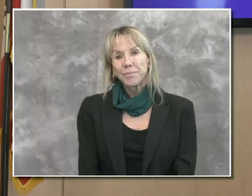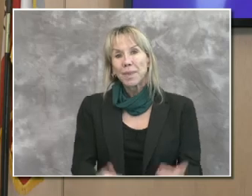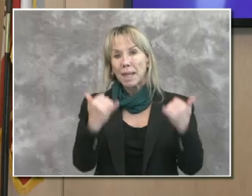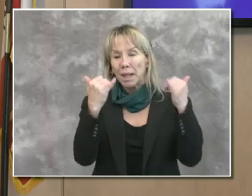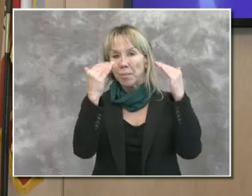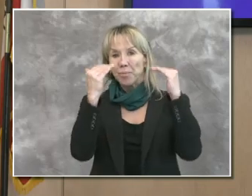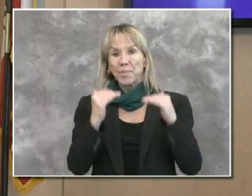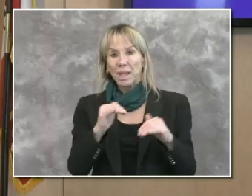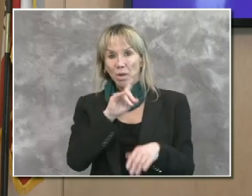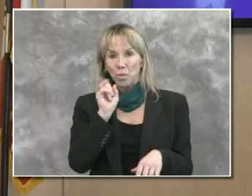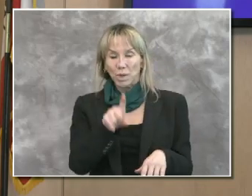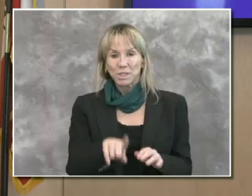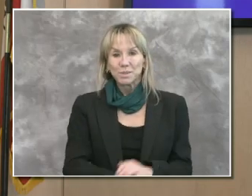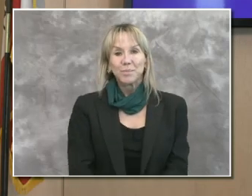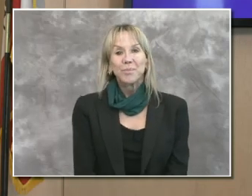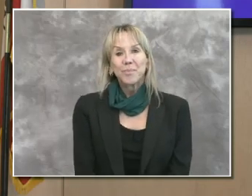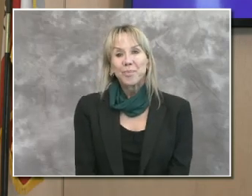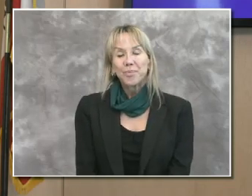Okay, let's go to the next question.